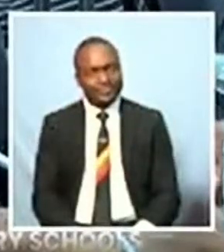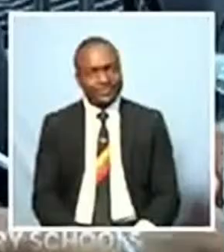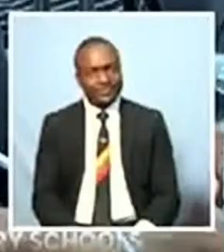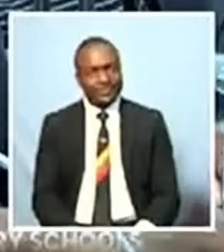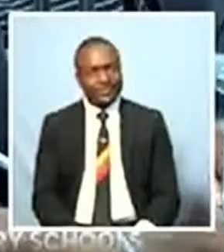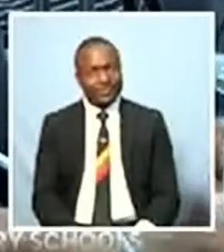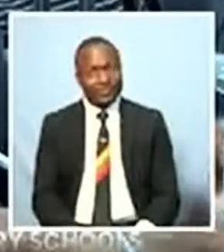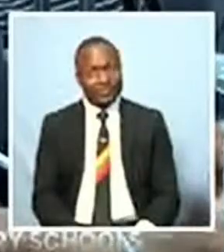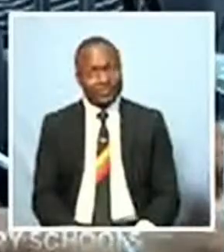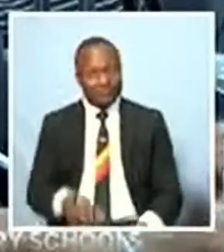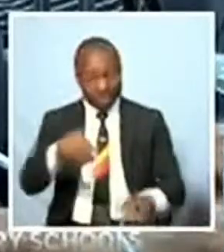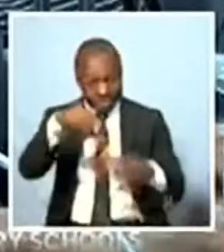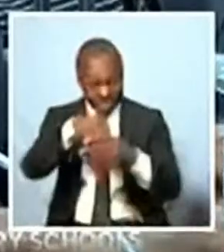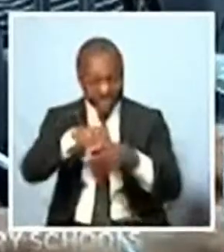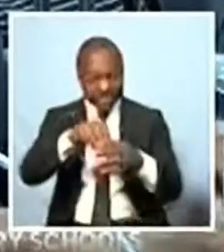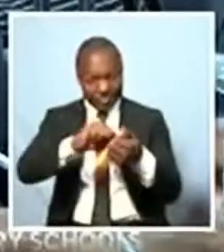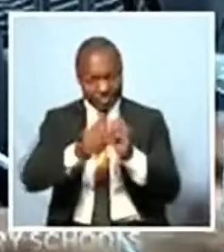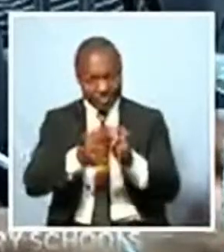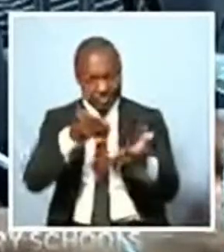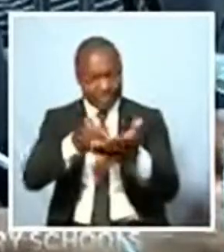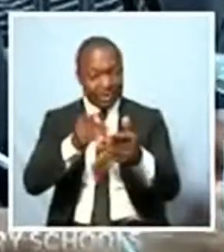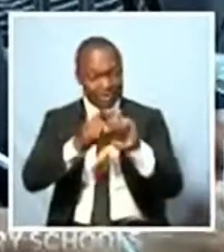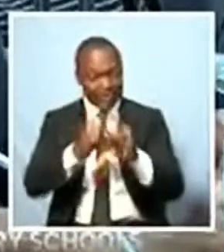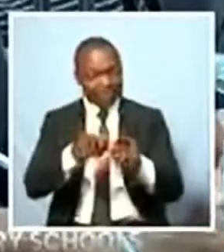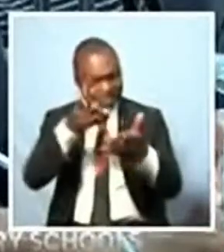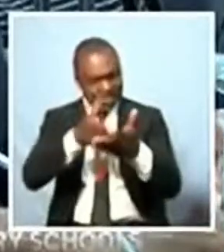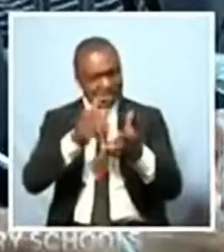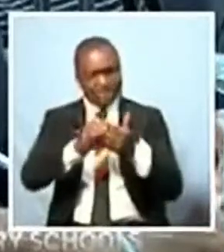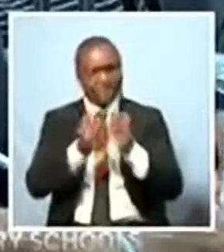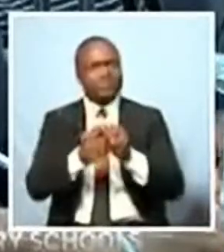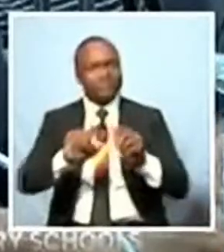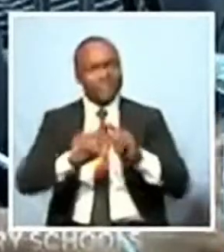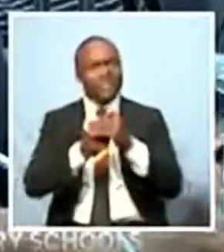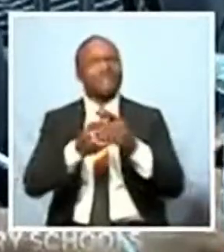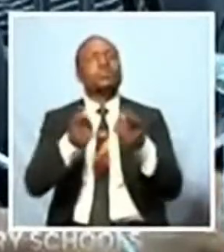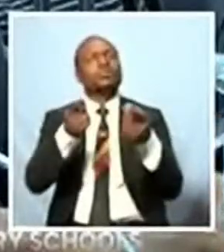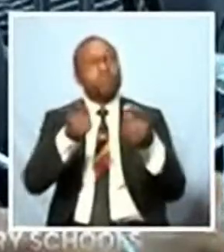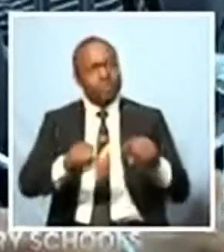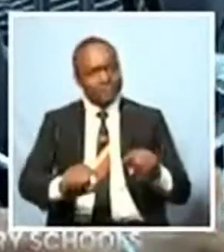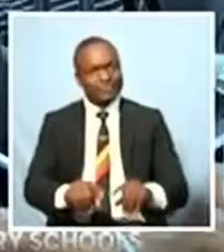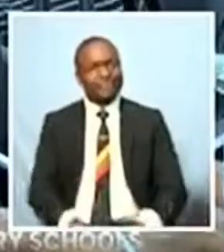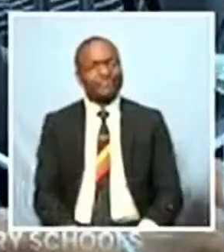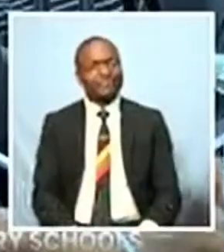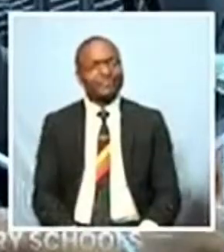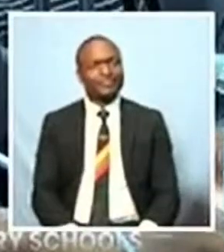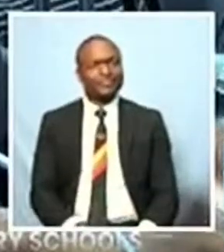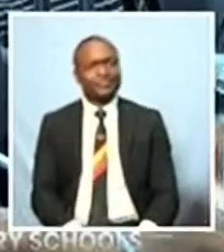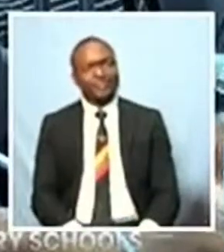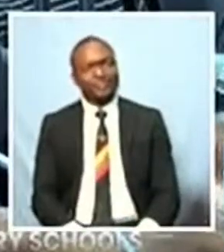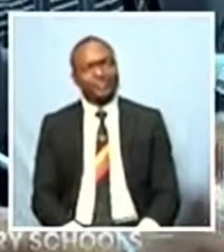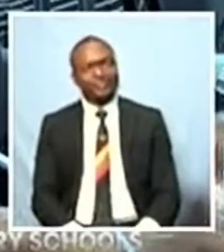We are in this problem, yes, but when did this problem really start?